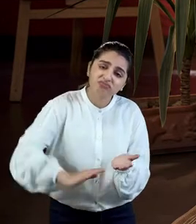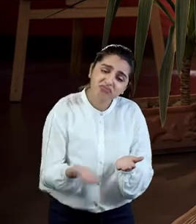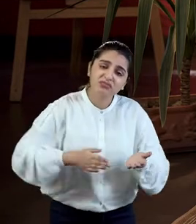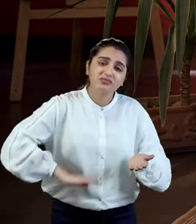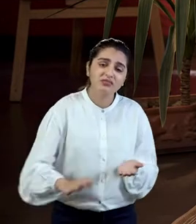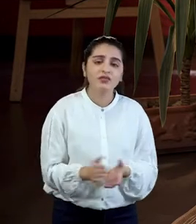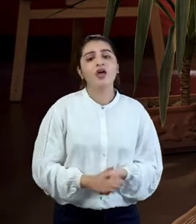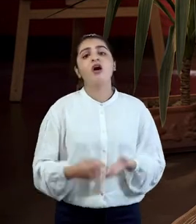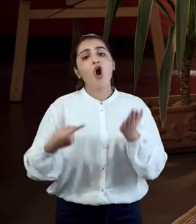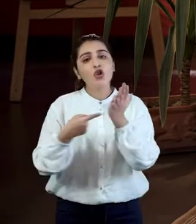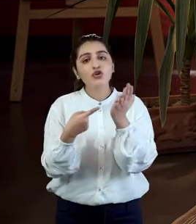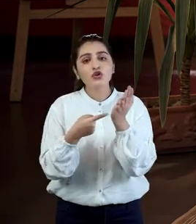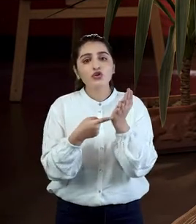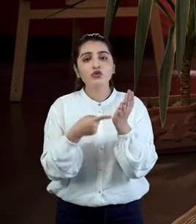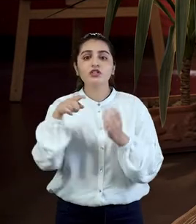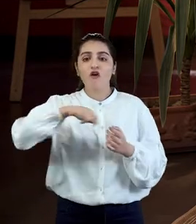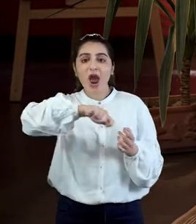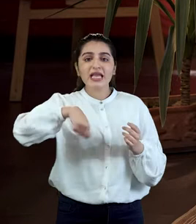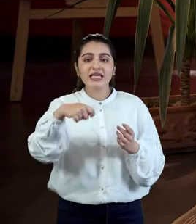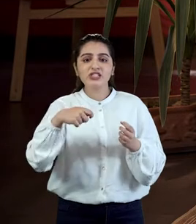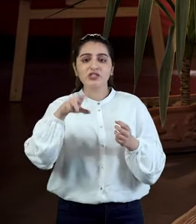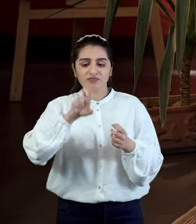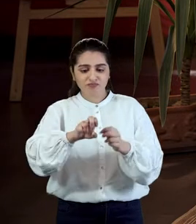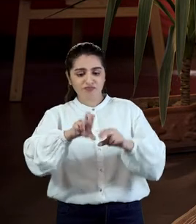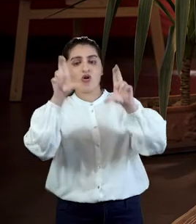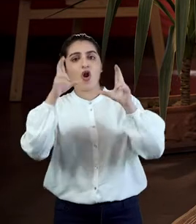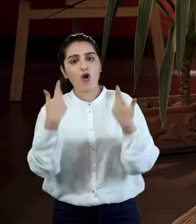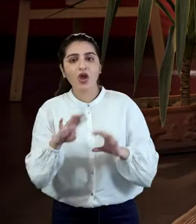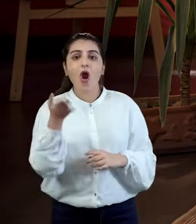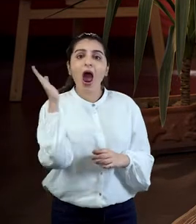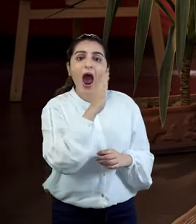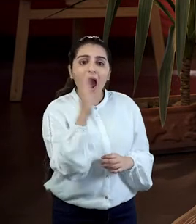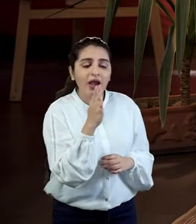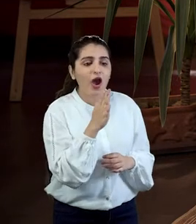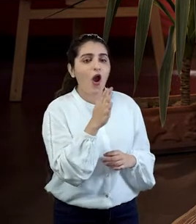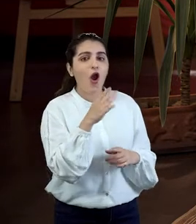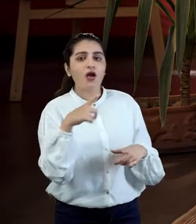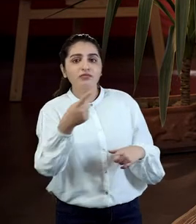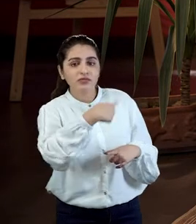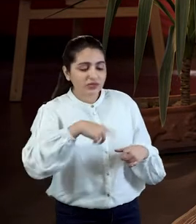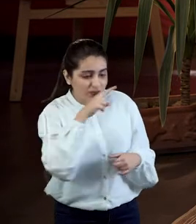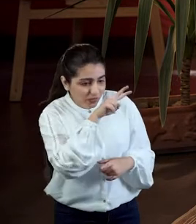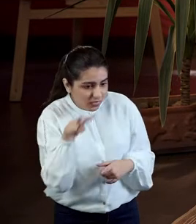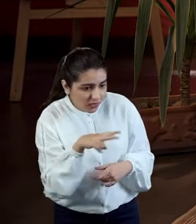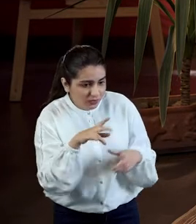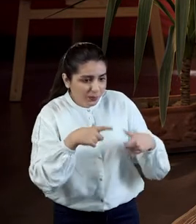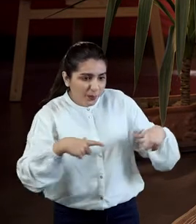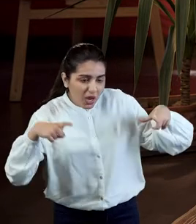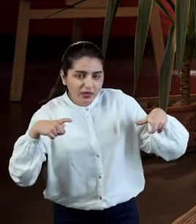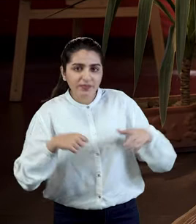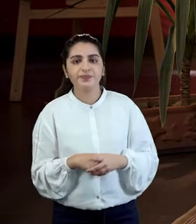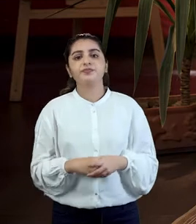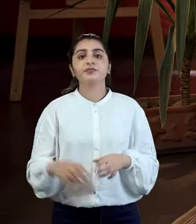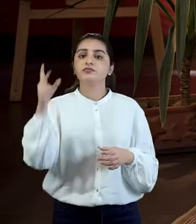On Tuesday morning, the wizard unlocked the kitchen door. He looked at the clean pots and pans and plates and he grunted.